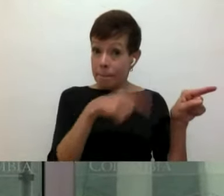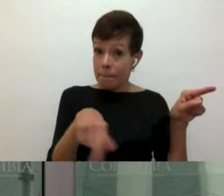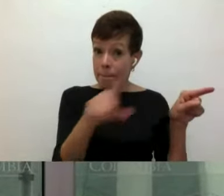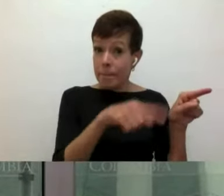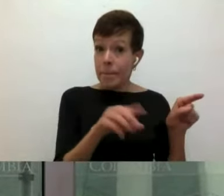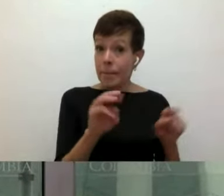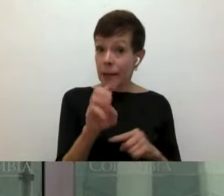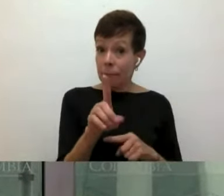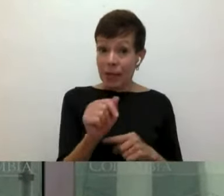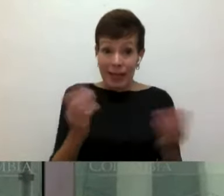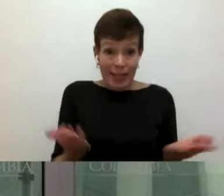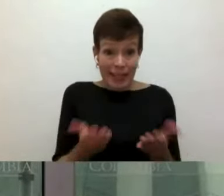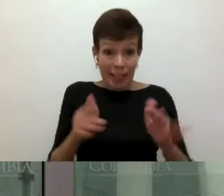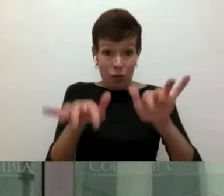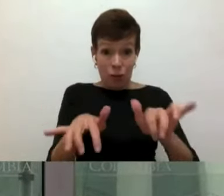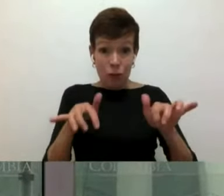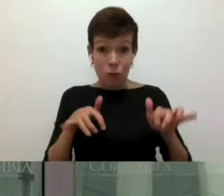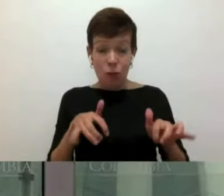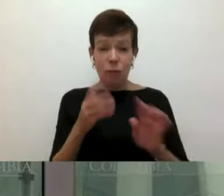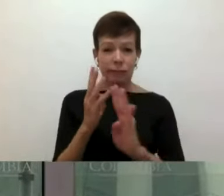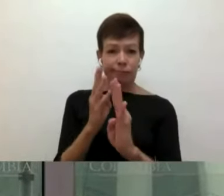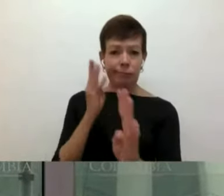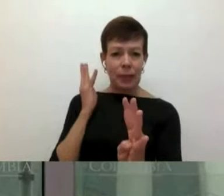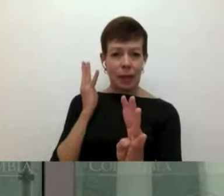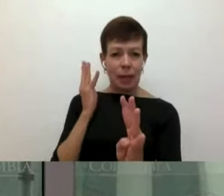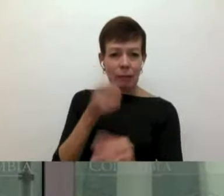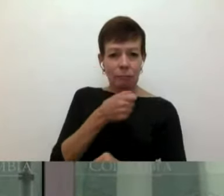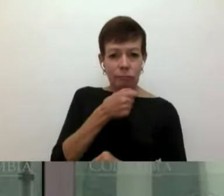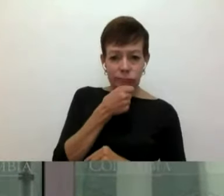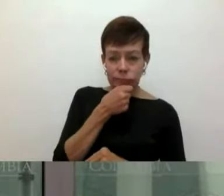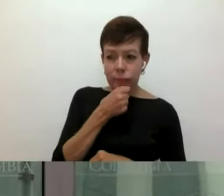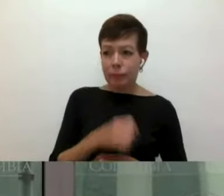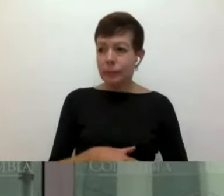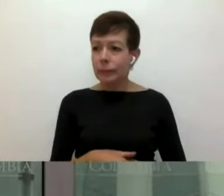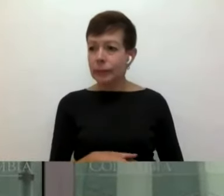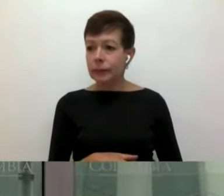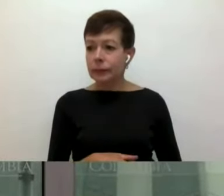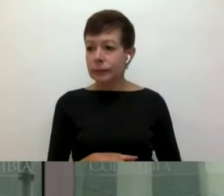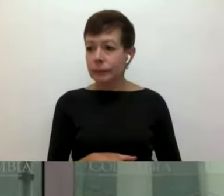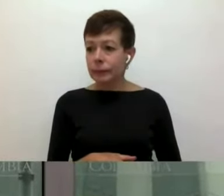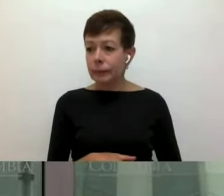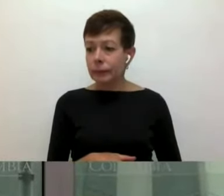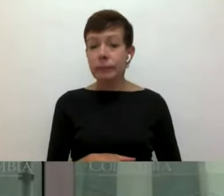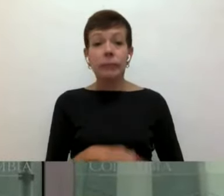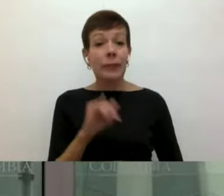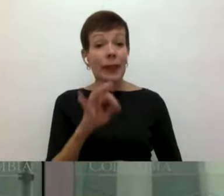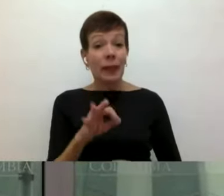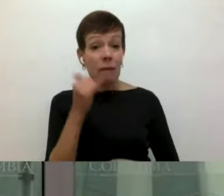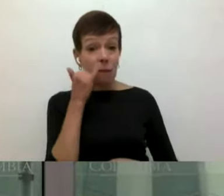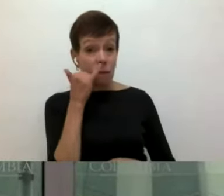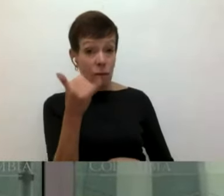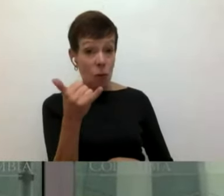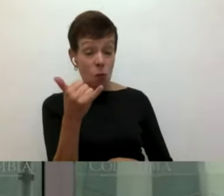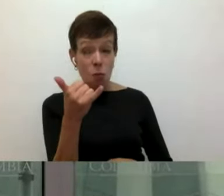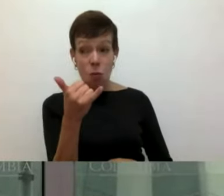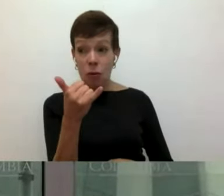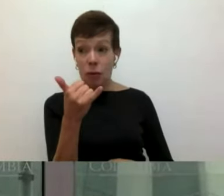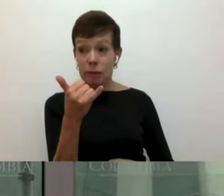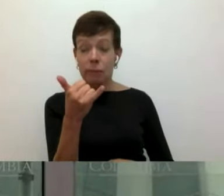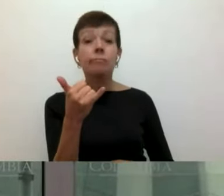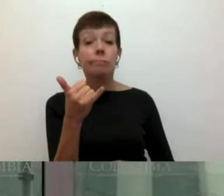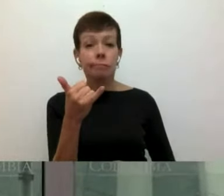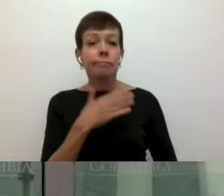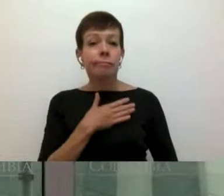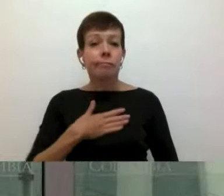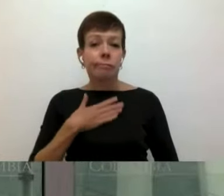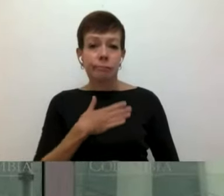We are now open for the questions. For media in the room, please line up at the microphone. I believe we don't have any media questions in the room.